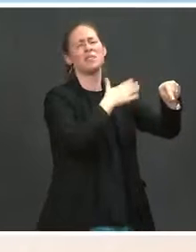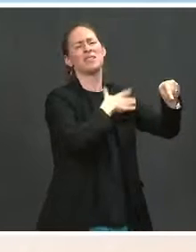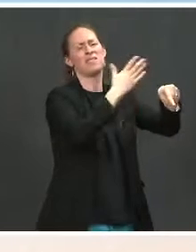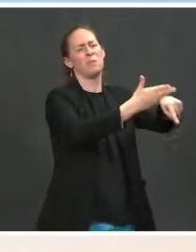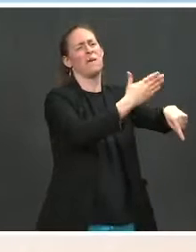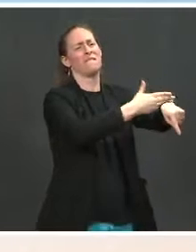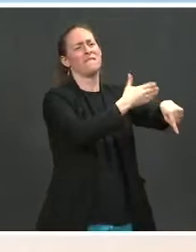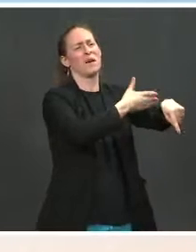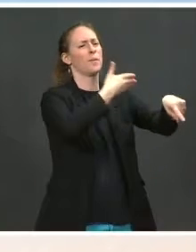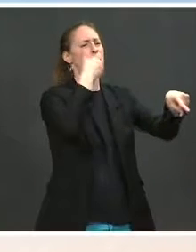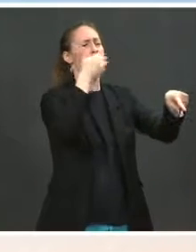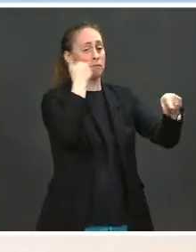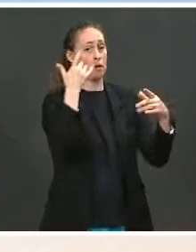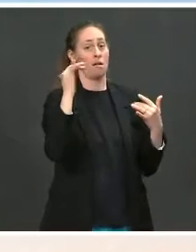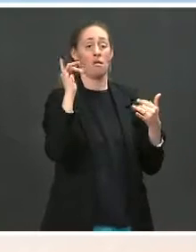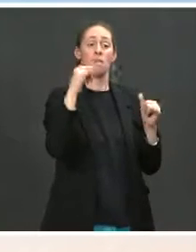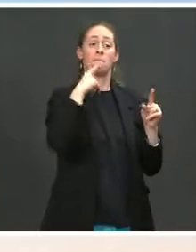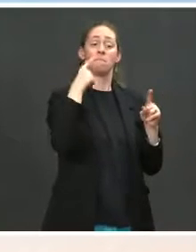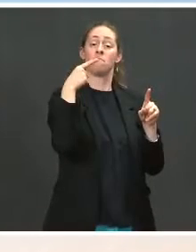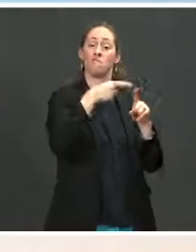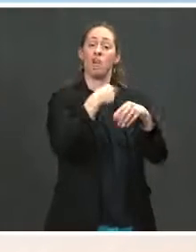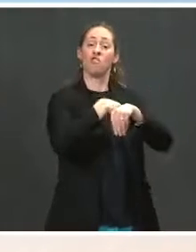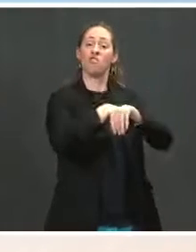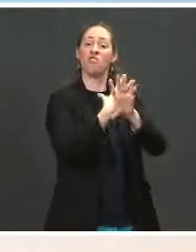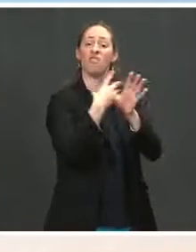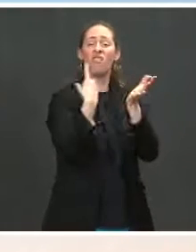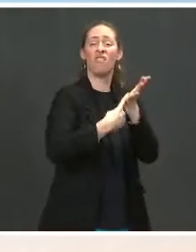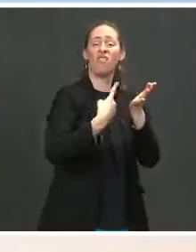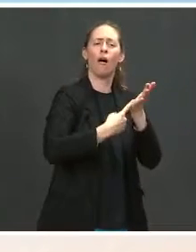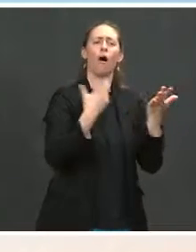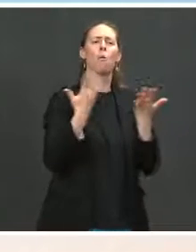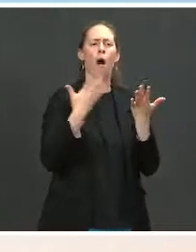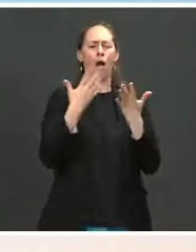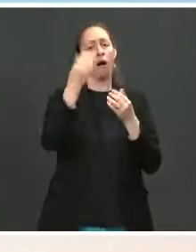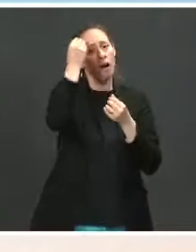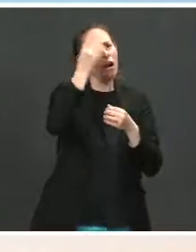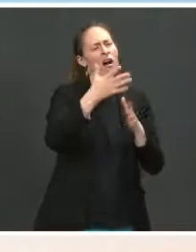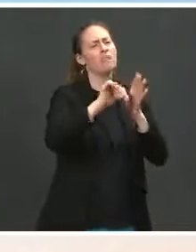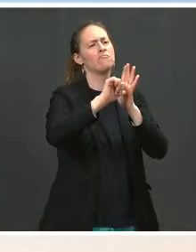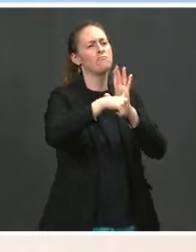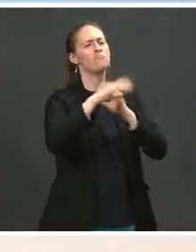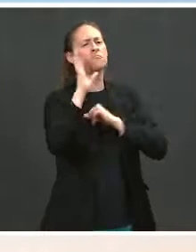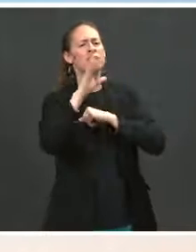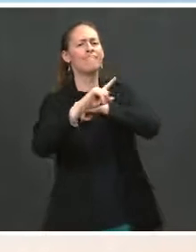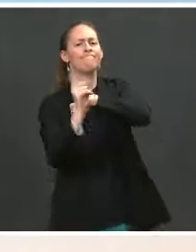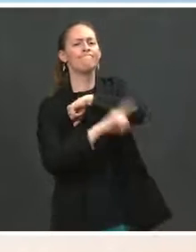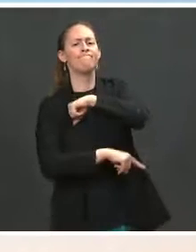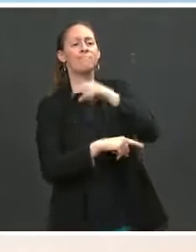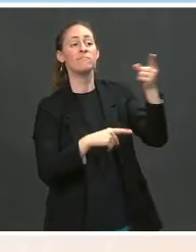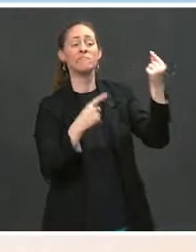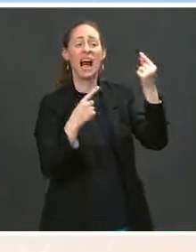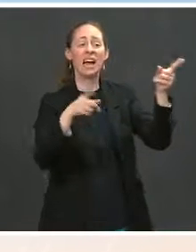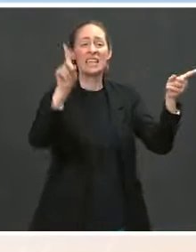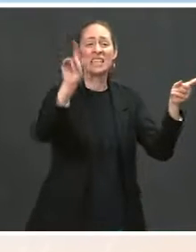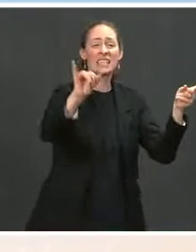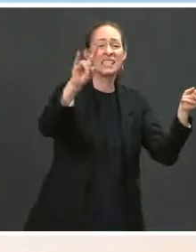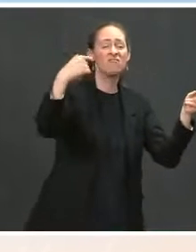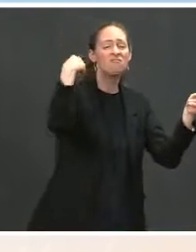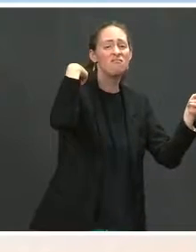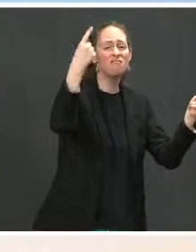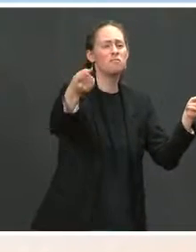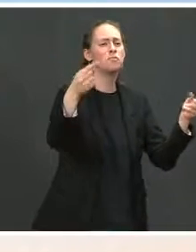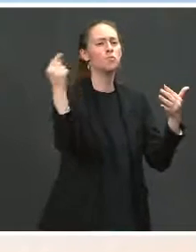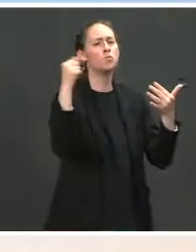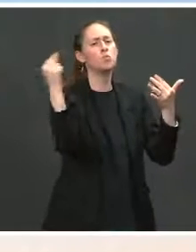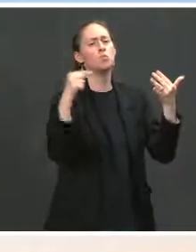part, the fact that there will be consequences to the actions of Russian leaders over the